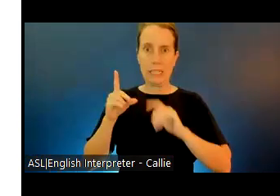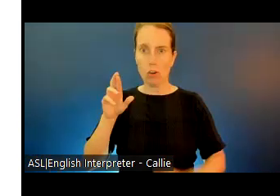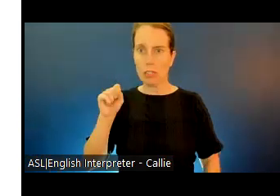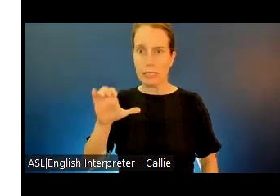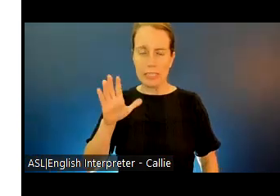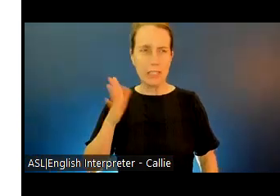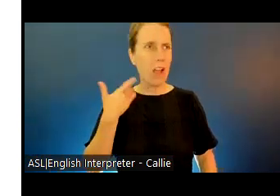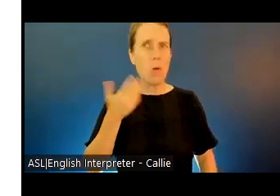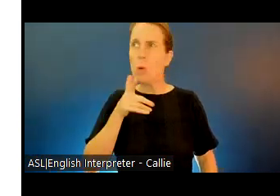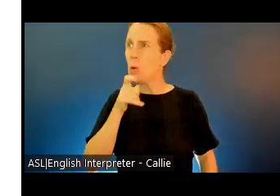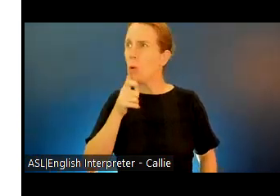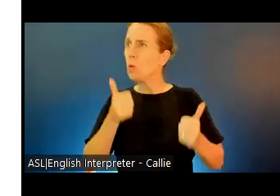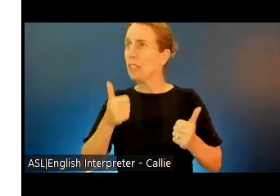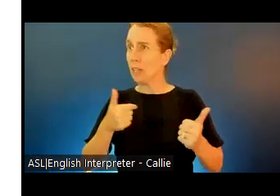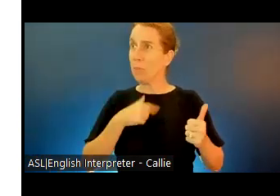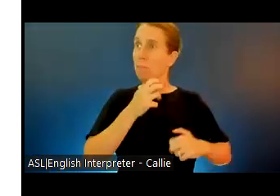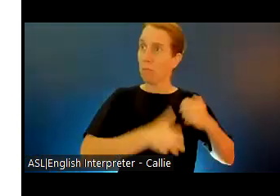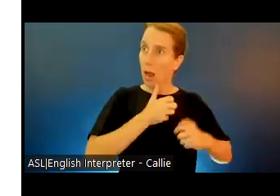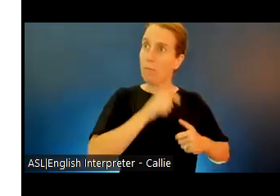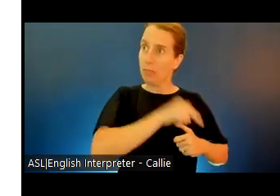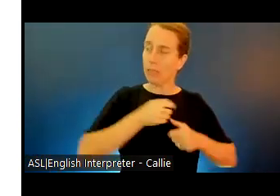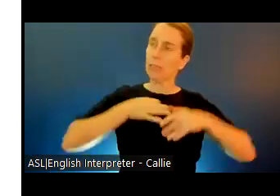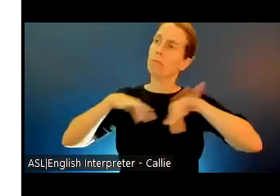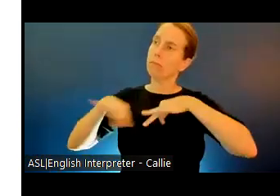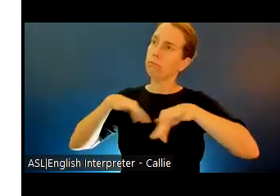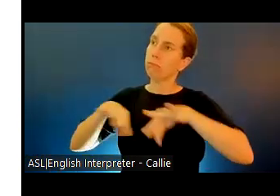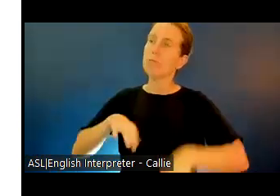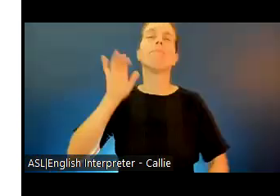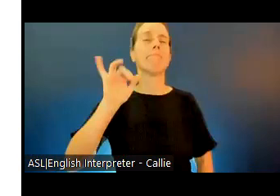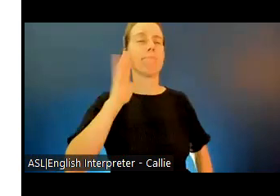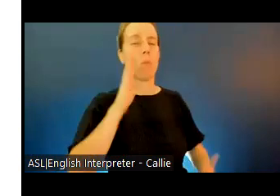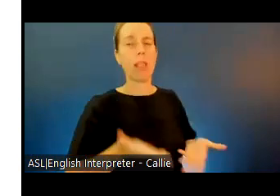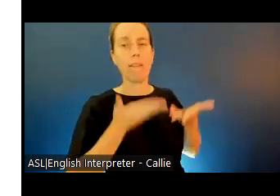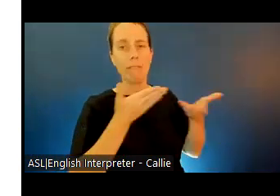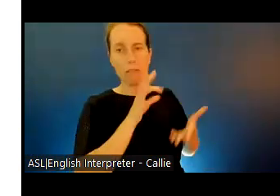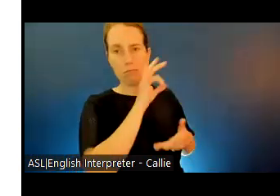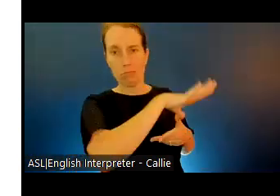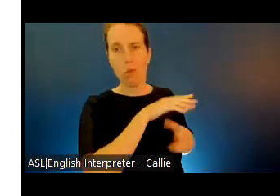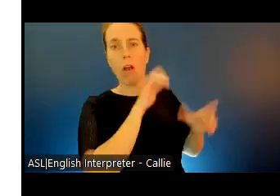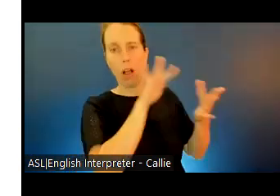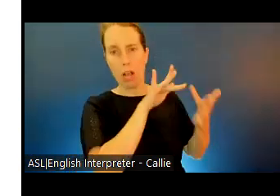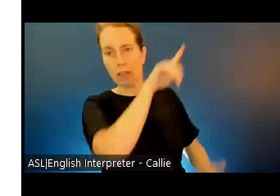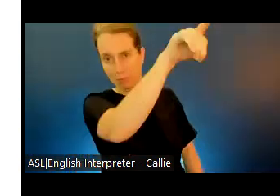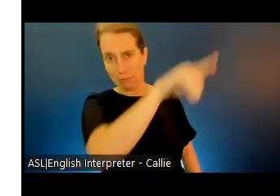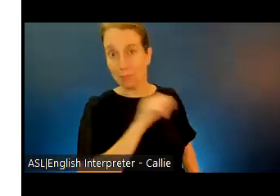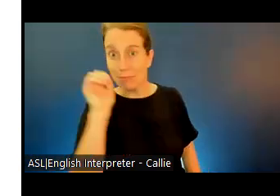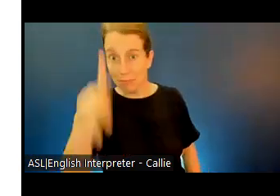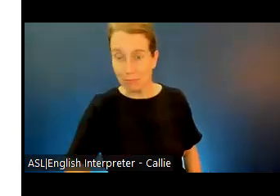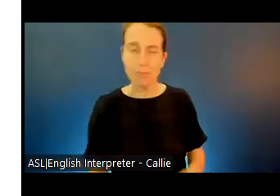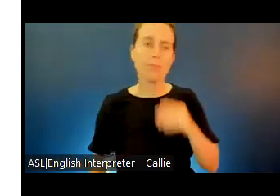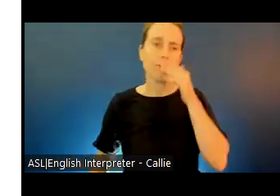contact information is, you can contact Disability Rights South Carolina as well. So for children that are being